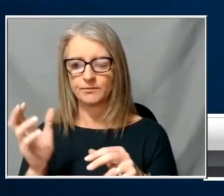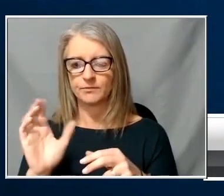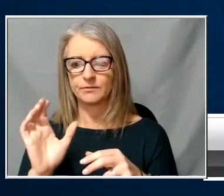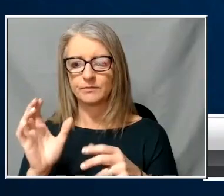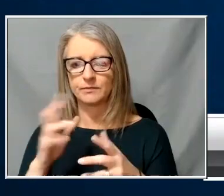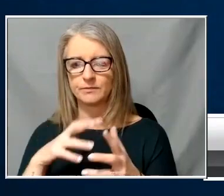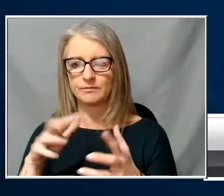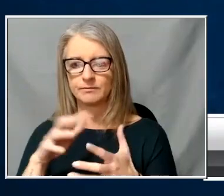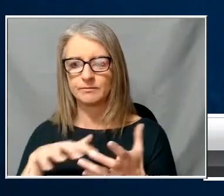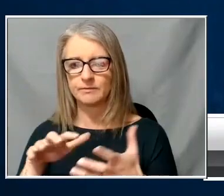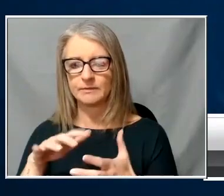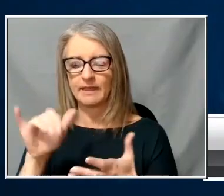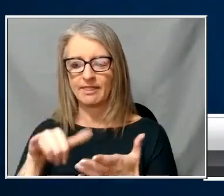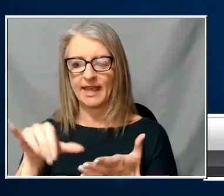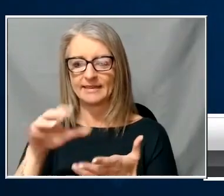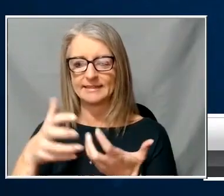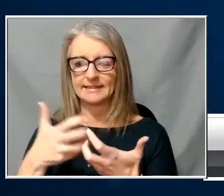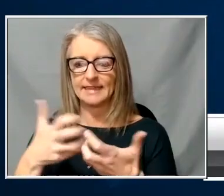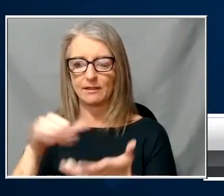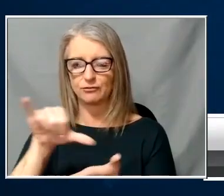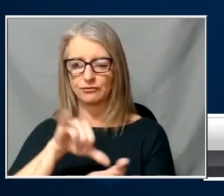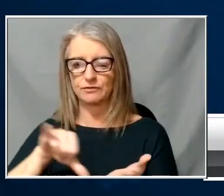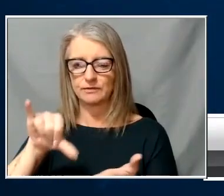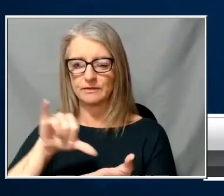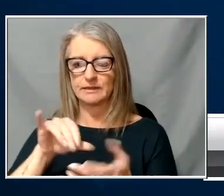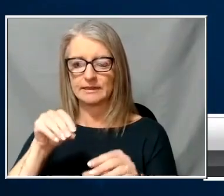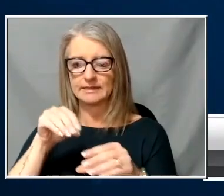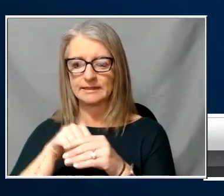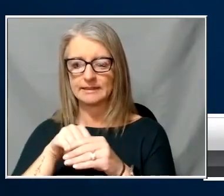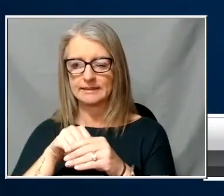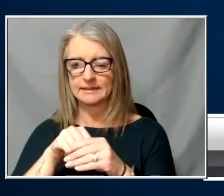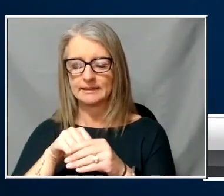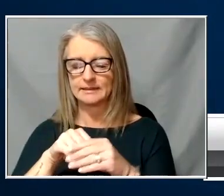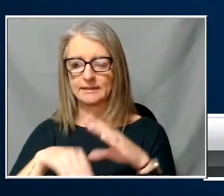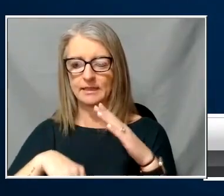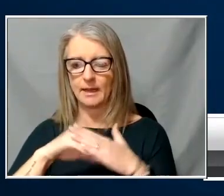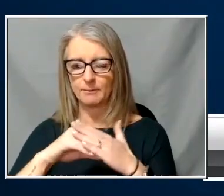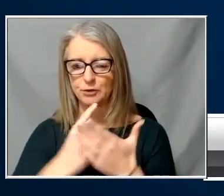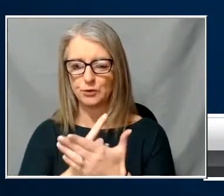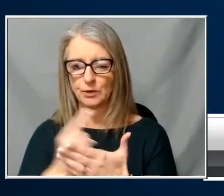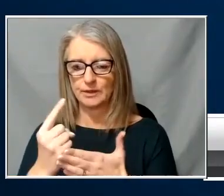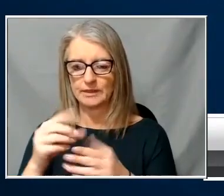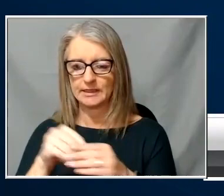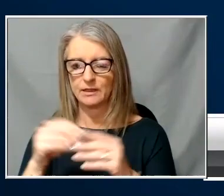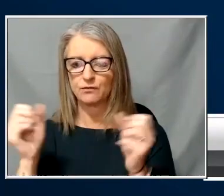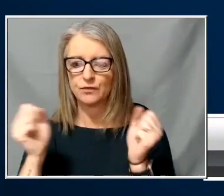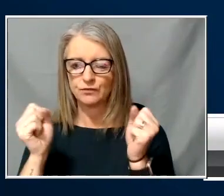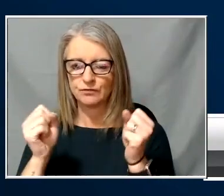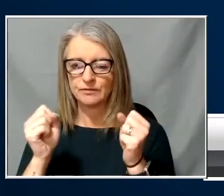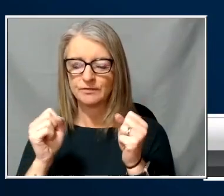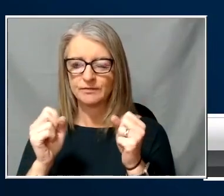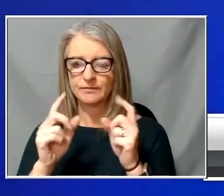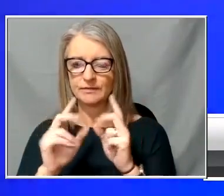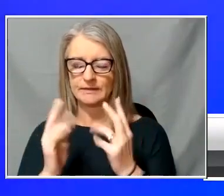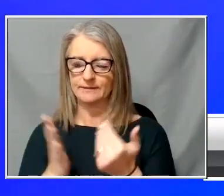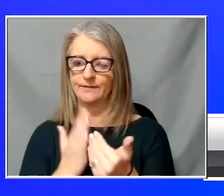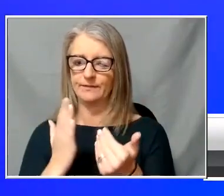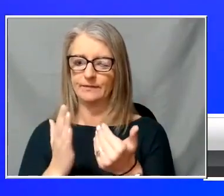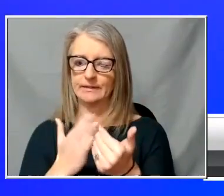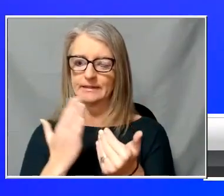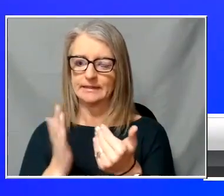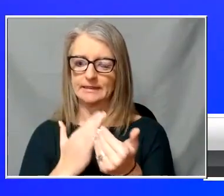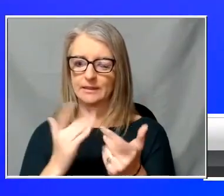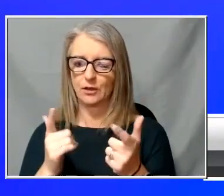this salad dressing can stay up to 1 week in the refrigerator. It's very easy,